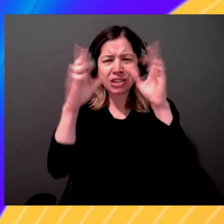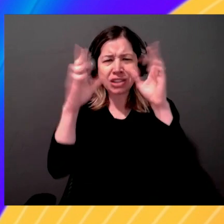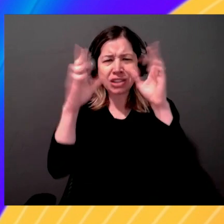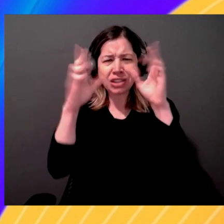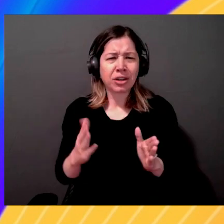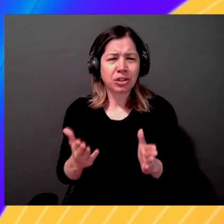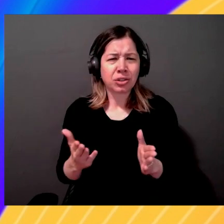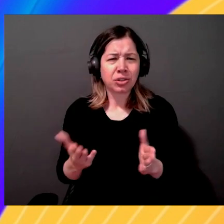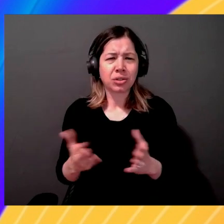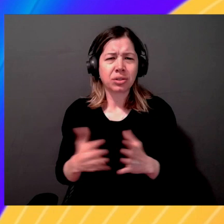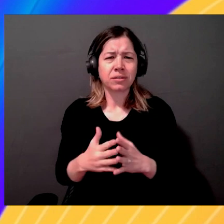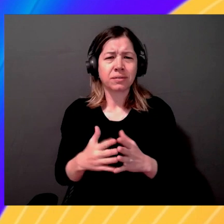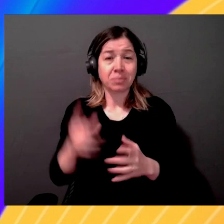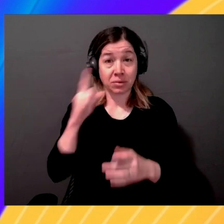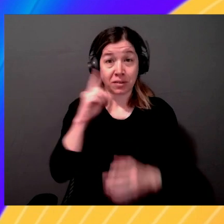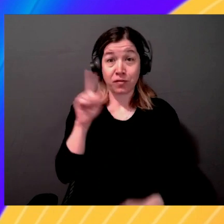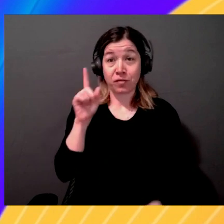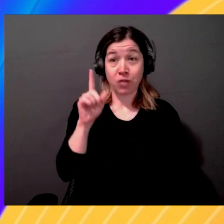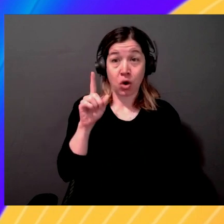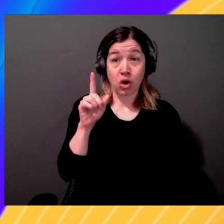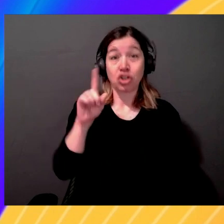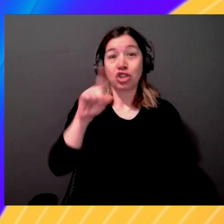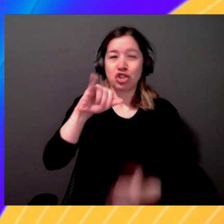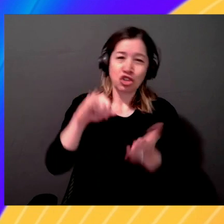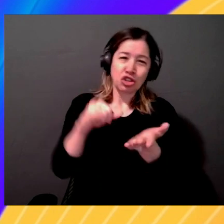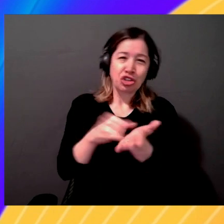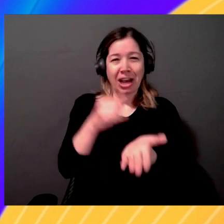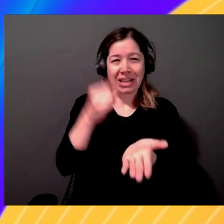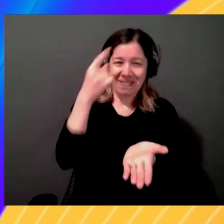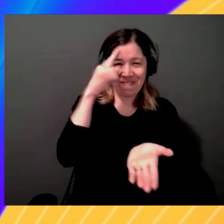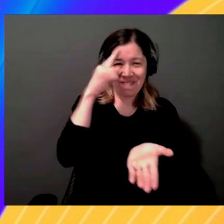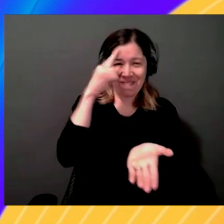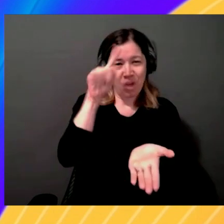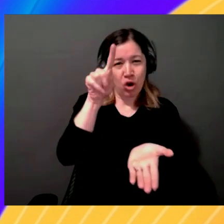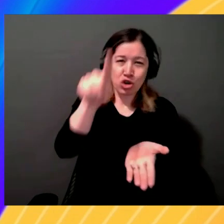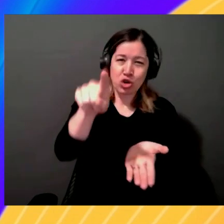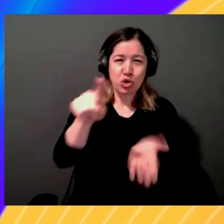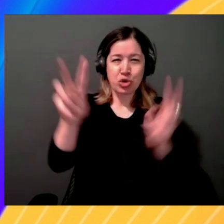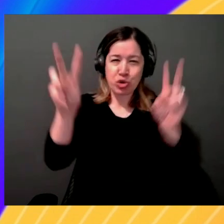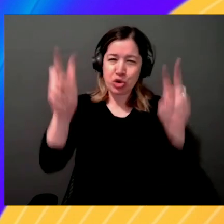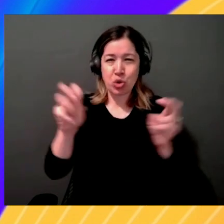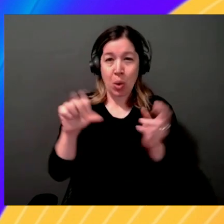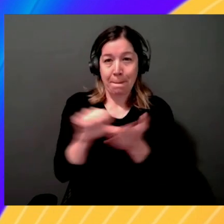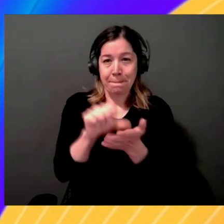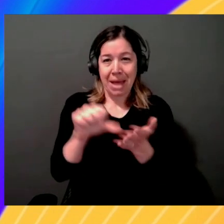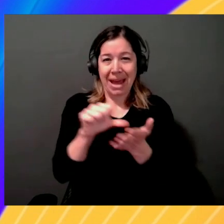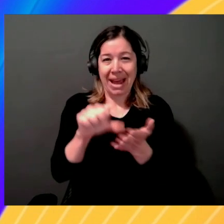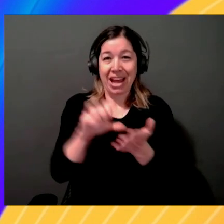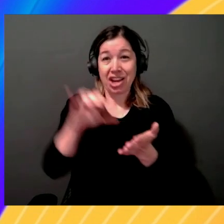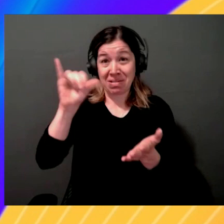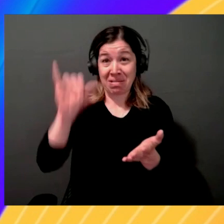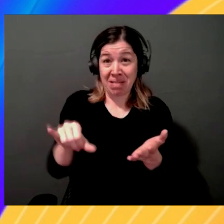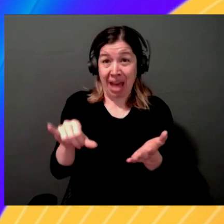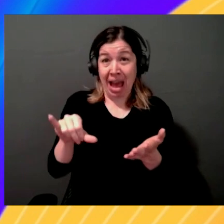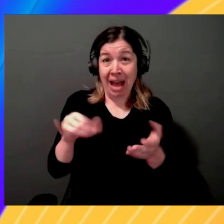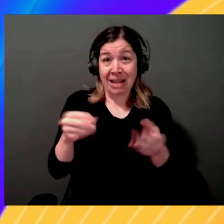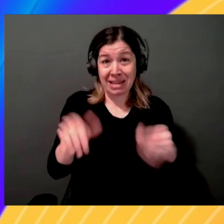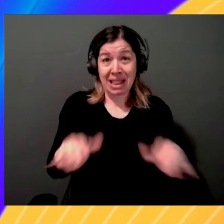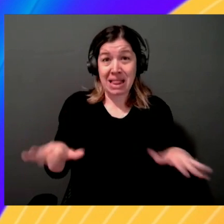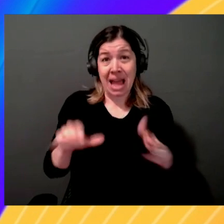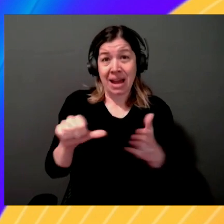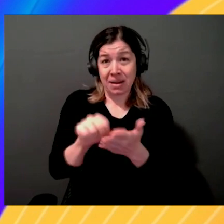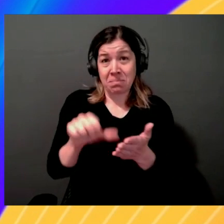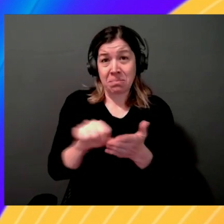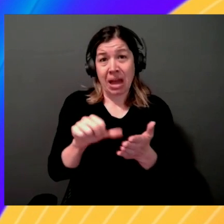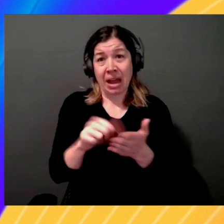page essentially is a landing page for probably more for the workflows where teachers might be coming in where